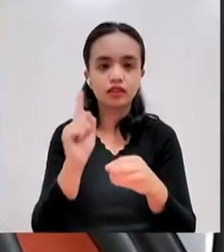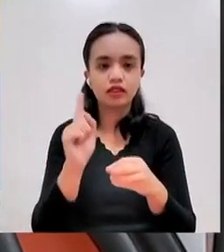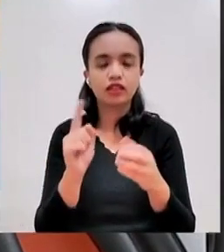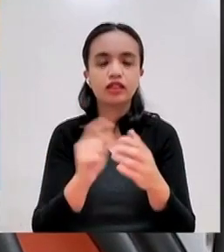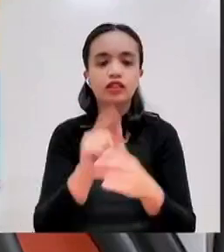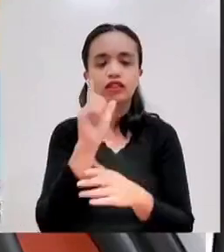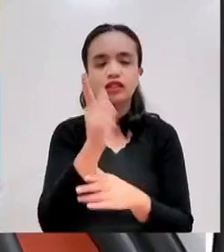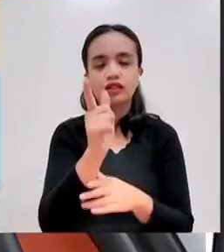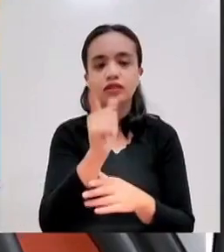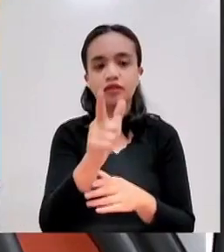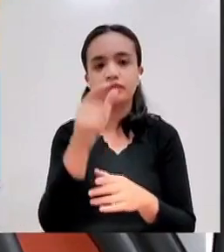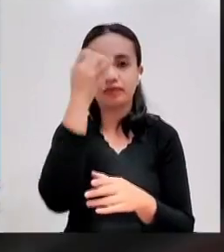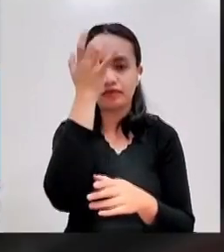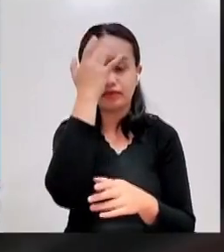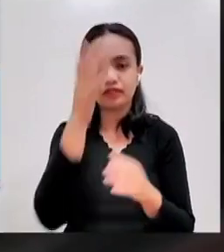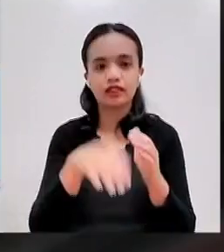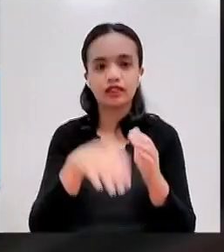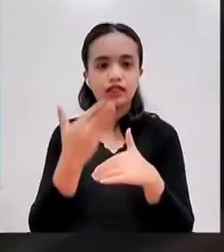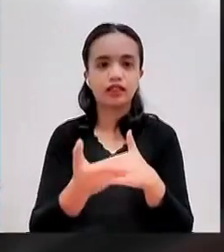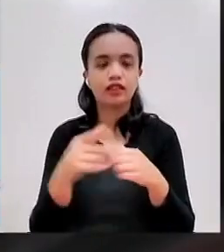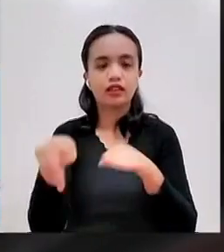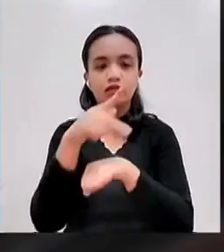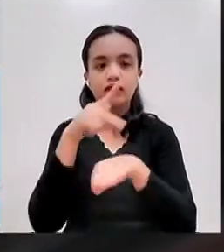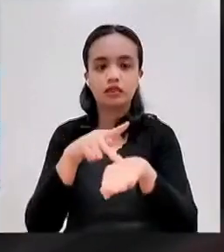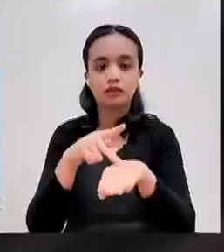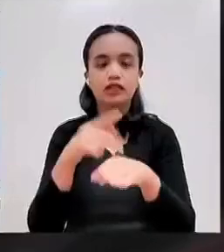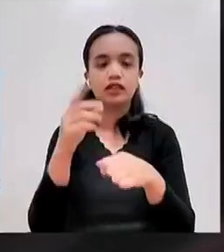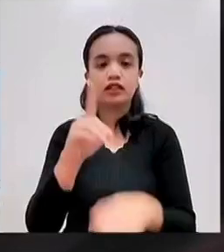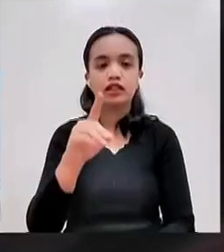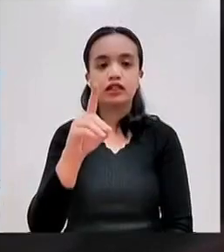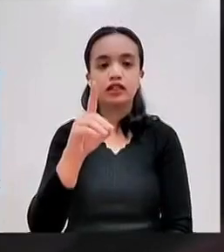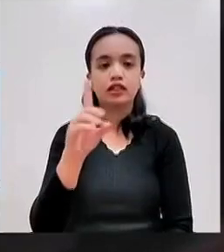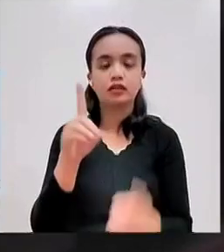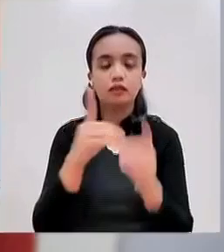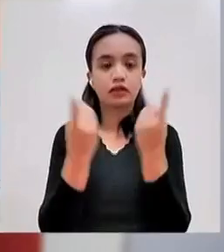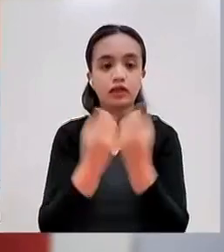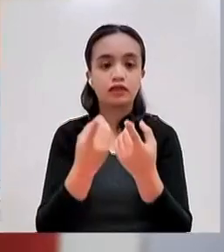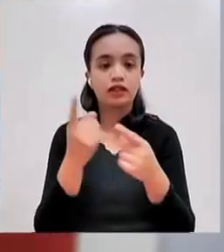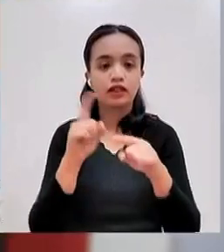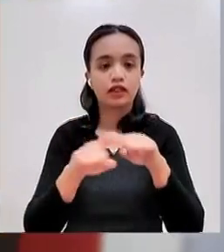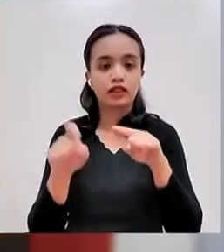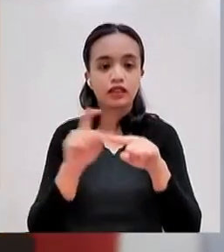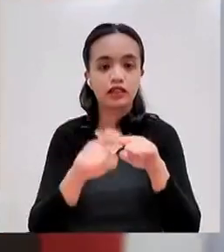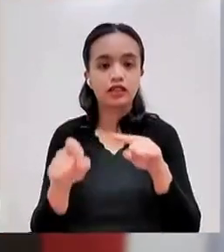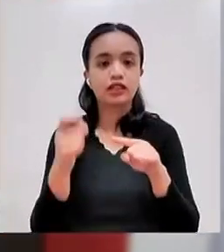The Philippine Energy Department hopes cheaper fuel prices will persist until next year.